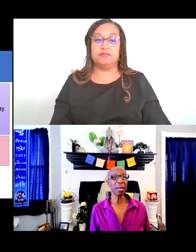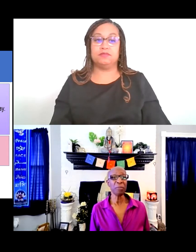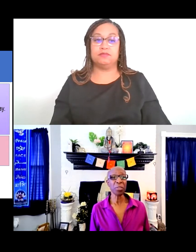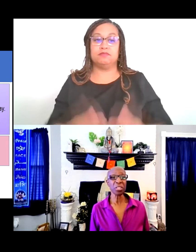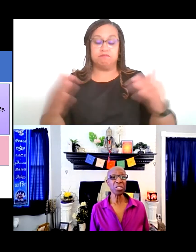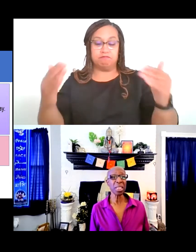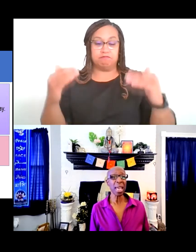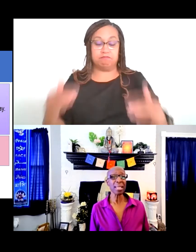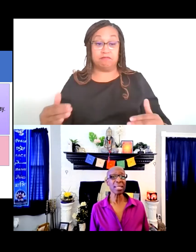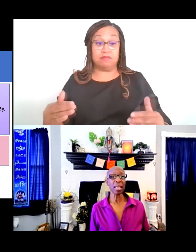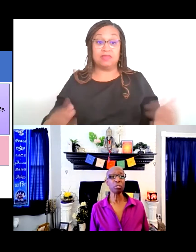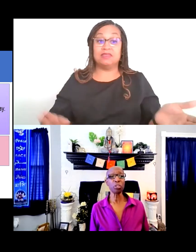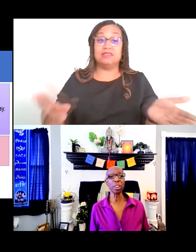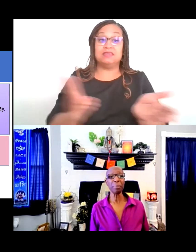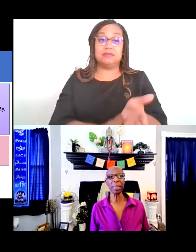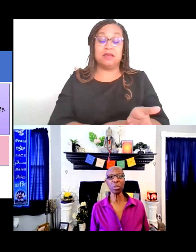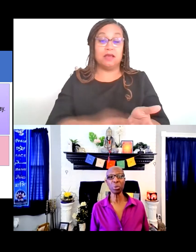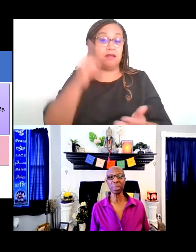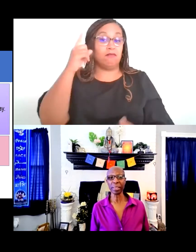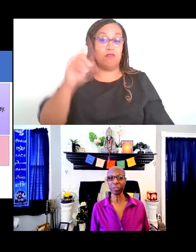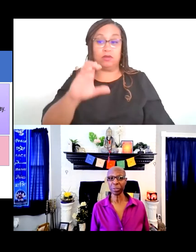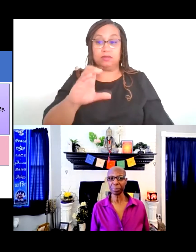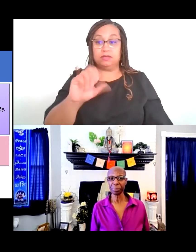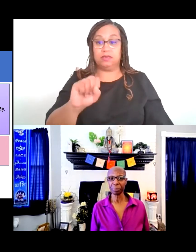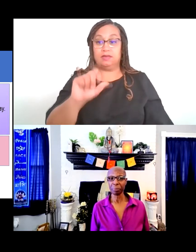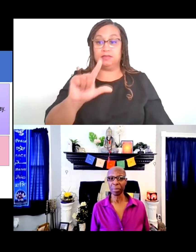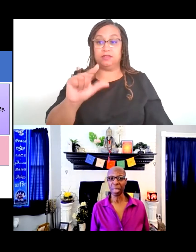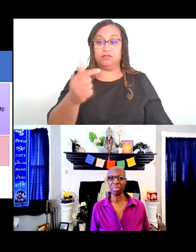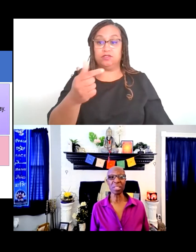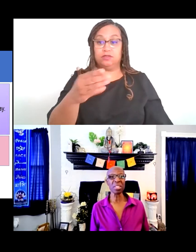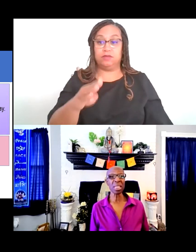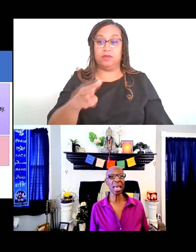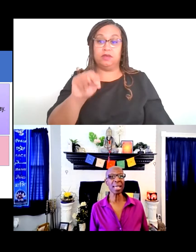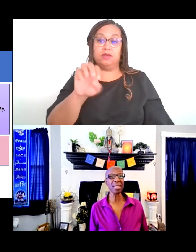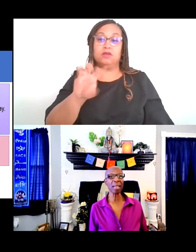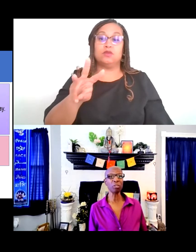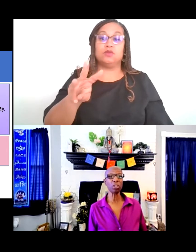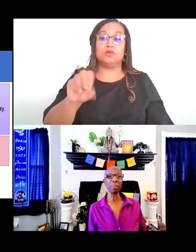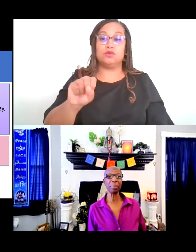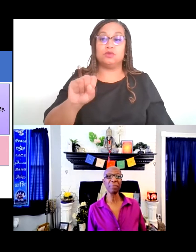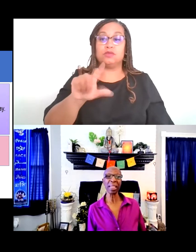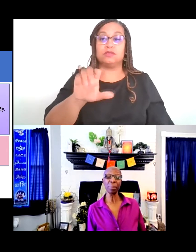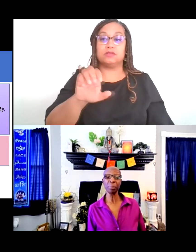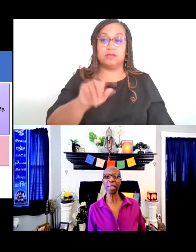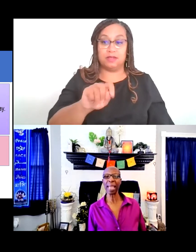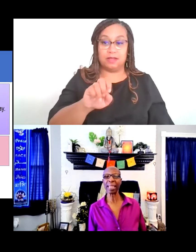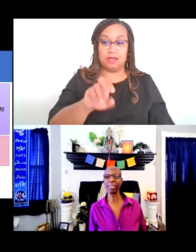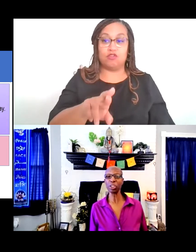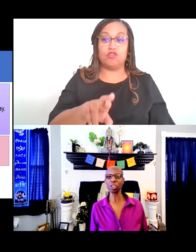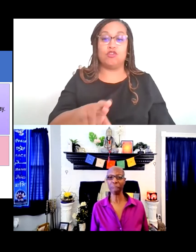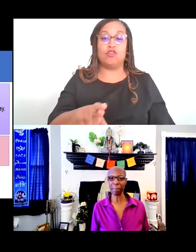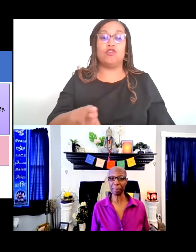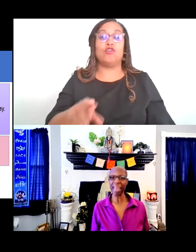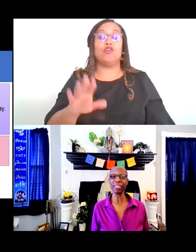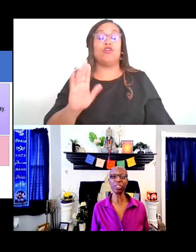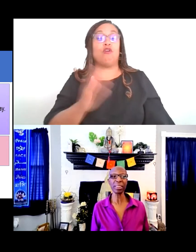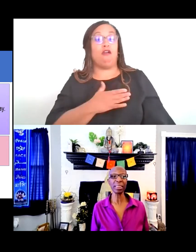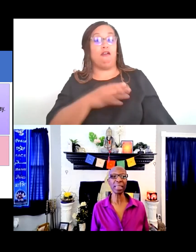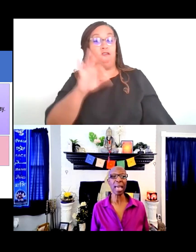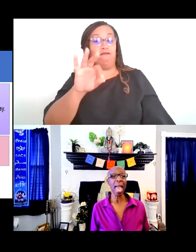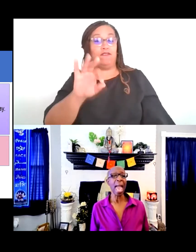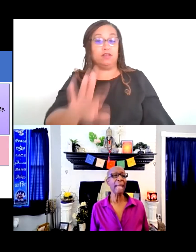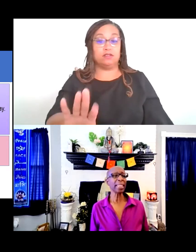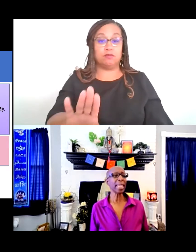Sign up for the CSLGB newsletter, the CSLGB Facebook and Instagram